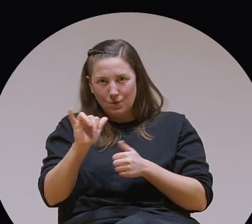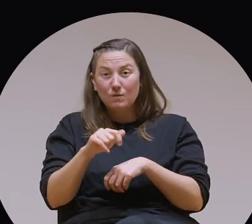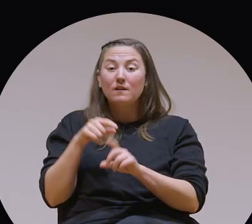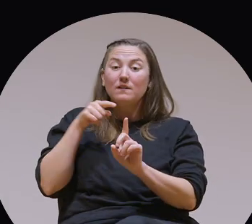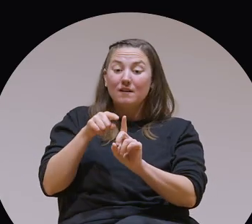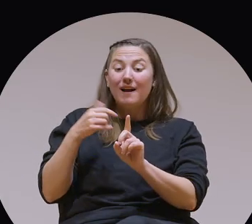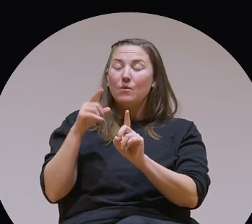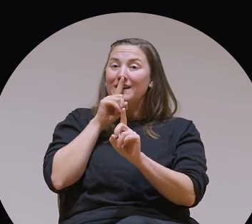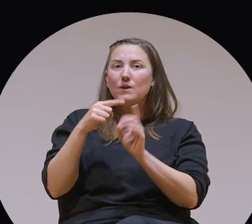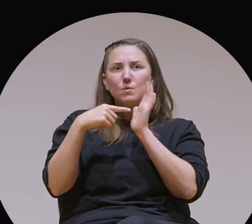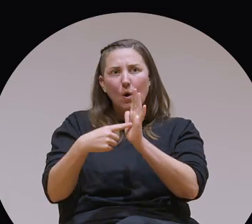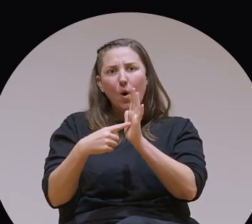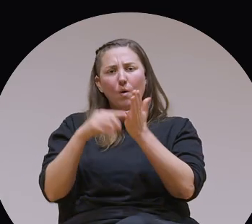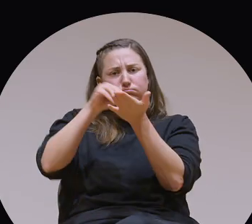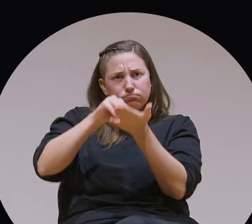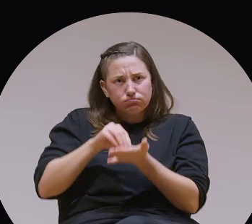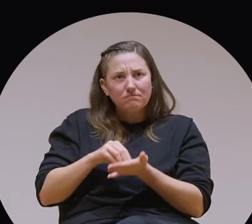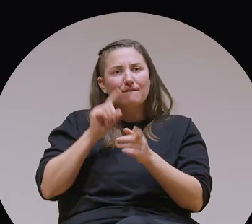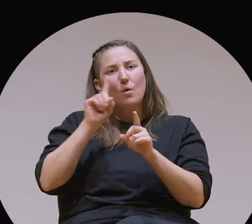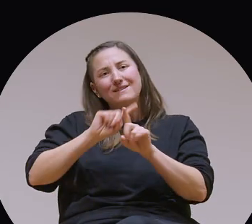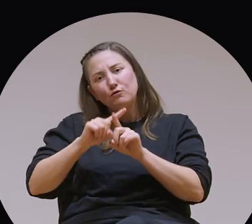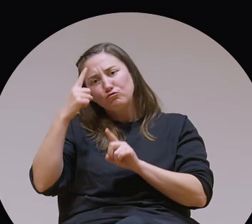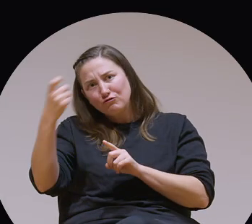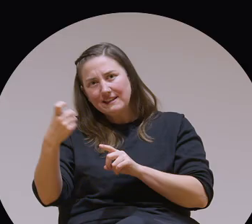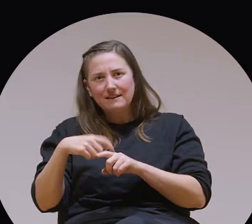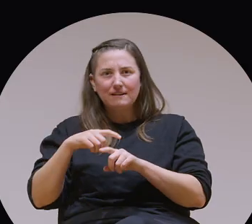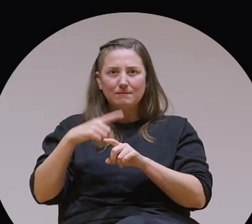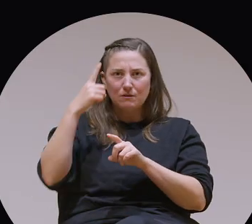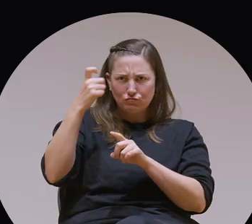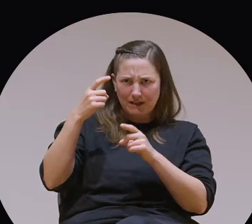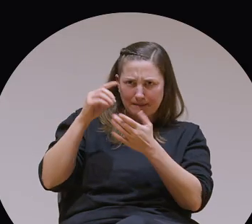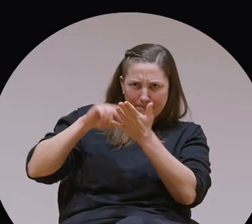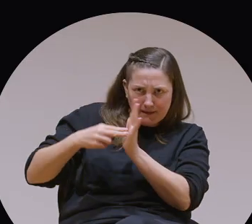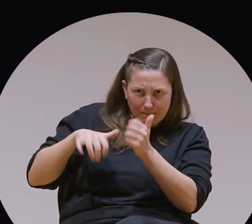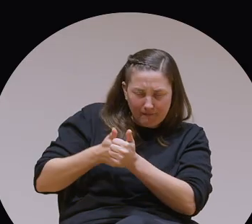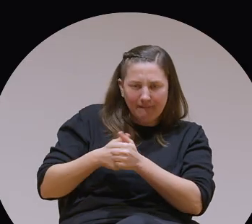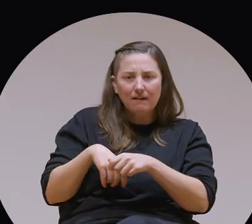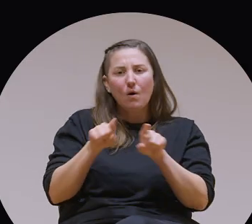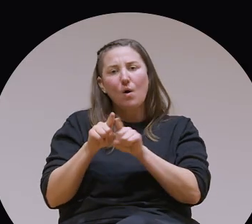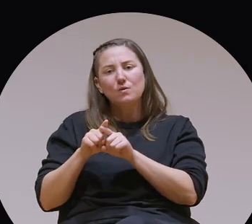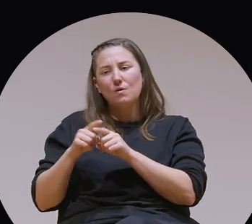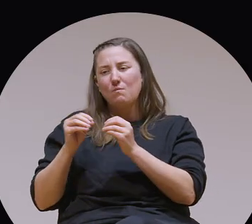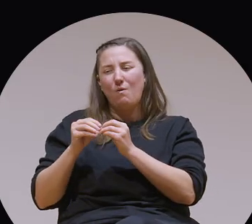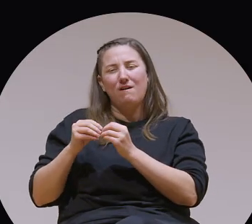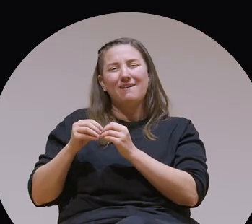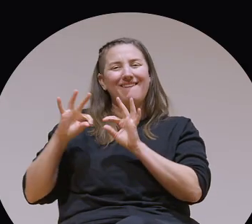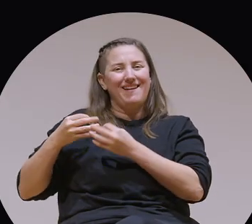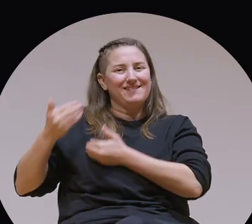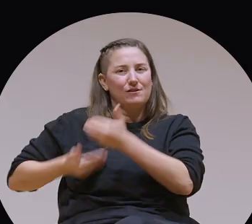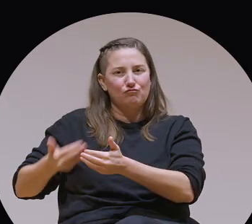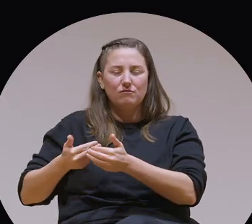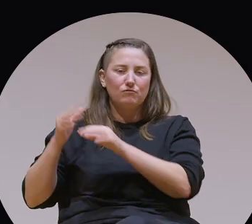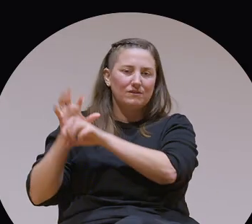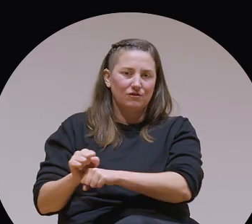a record of dreams, a record of dream roots, and a record of ancestral traditions. So it's more like a